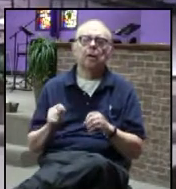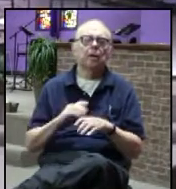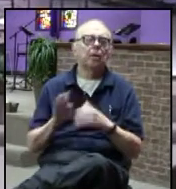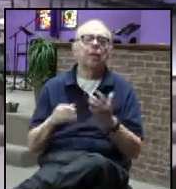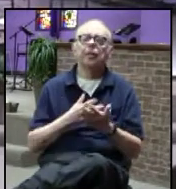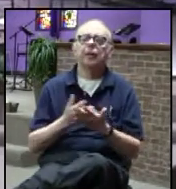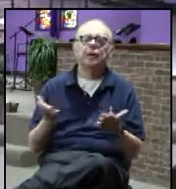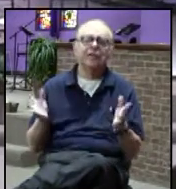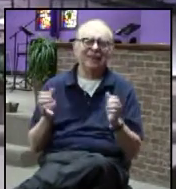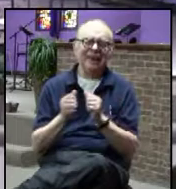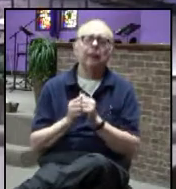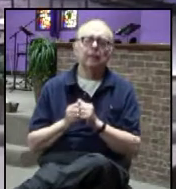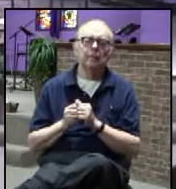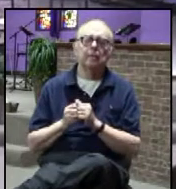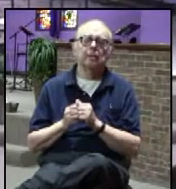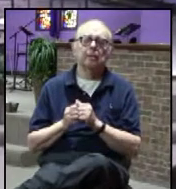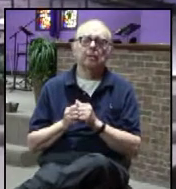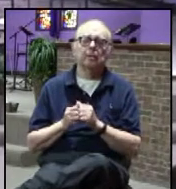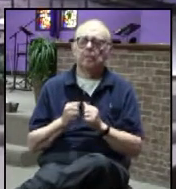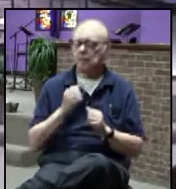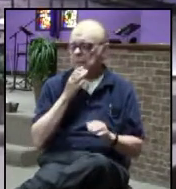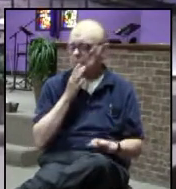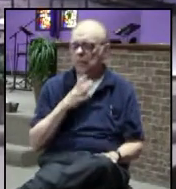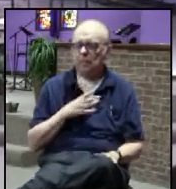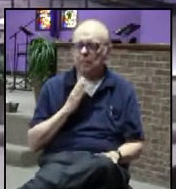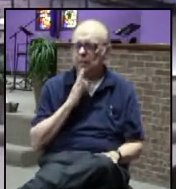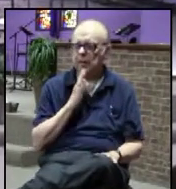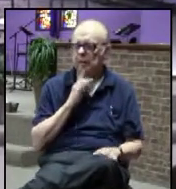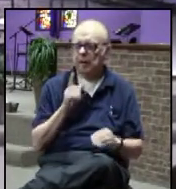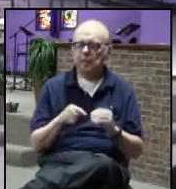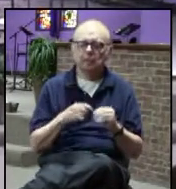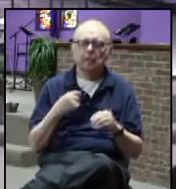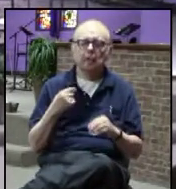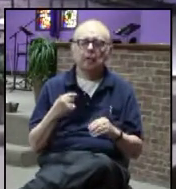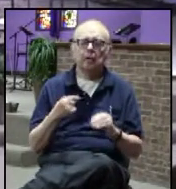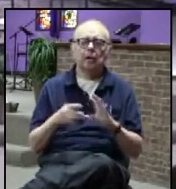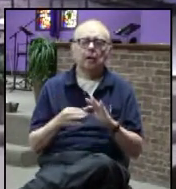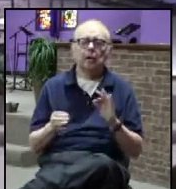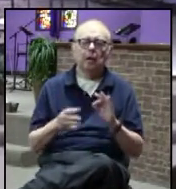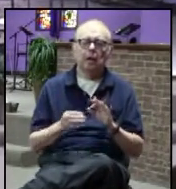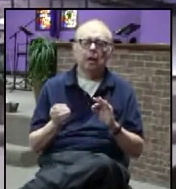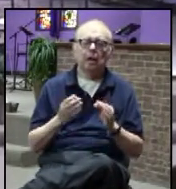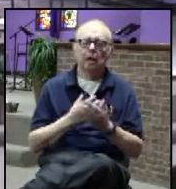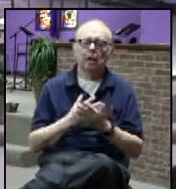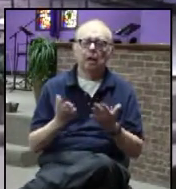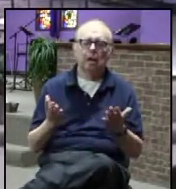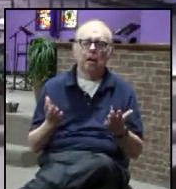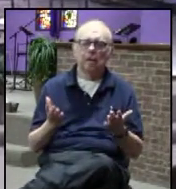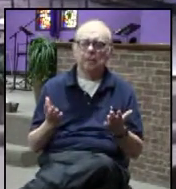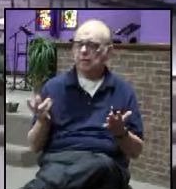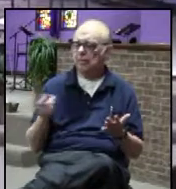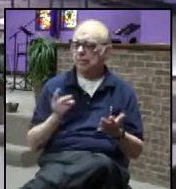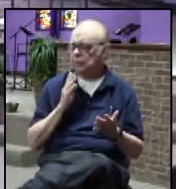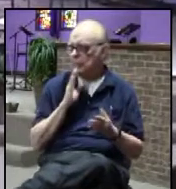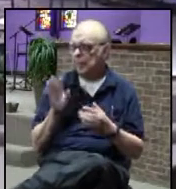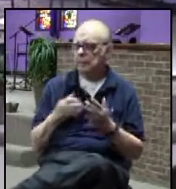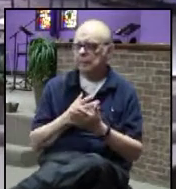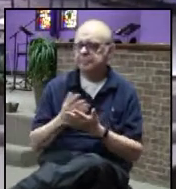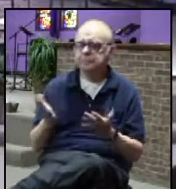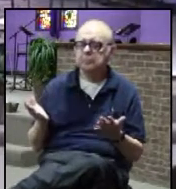subwoofer. And she was talking about her story, you know, of stuff, and she and I were talking about some things.